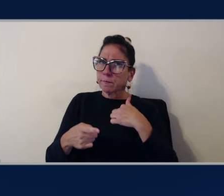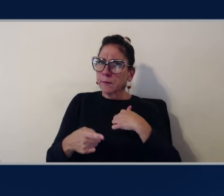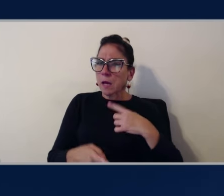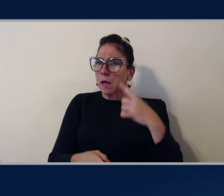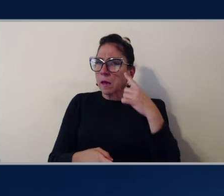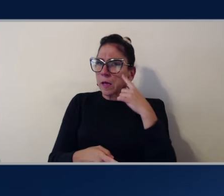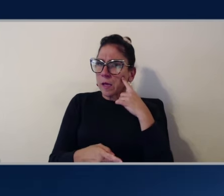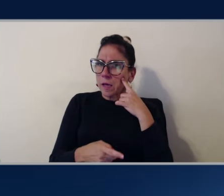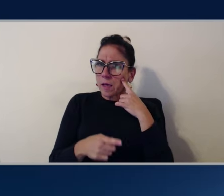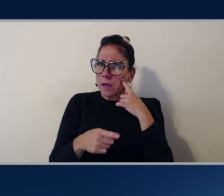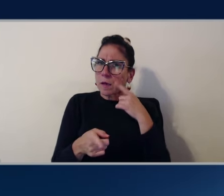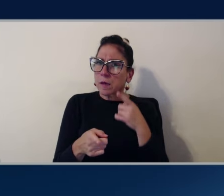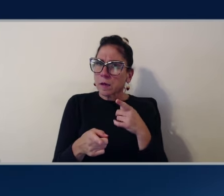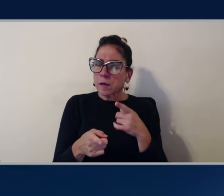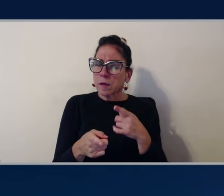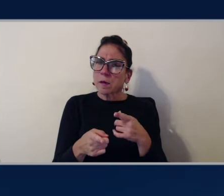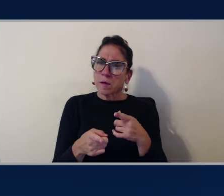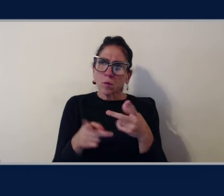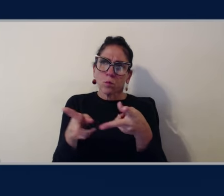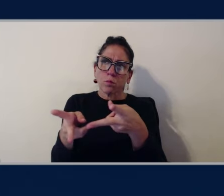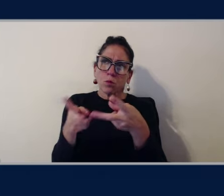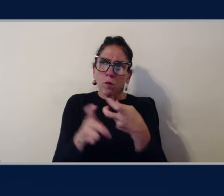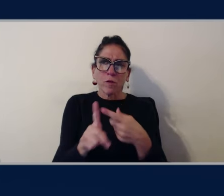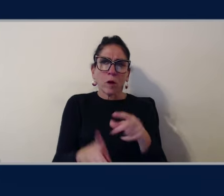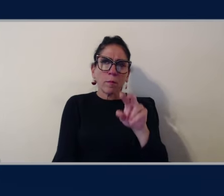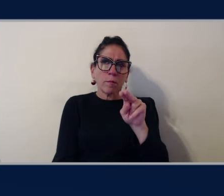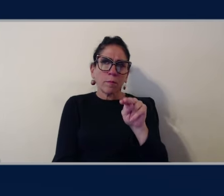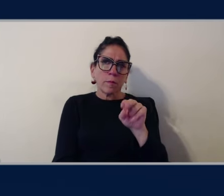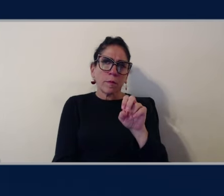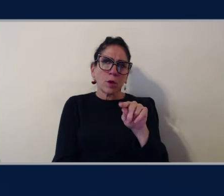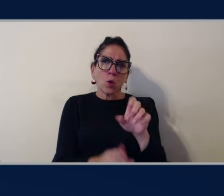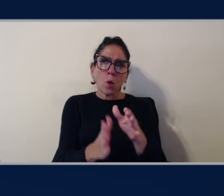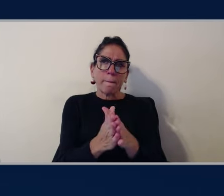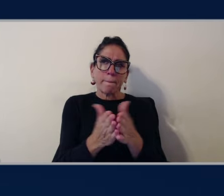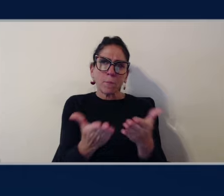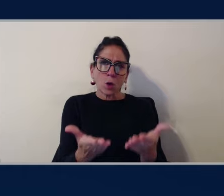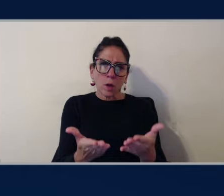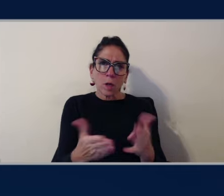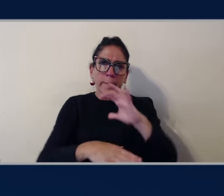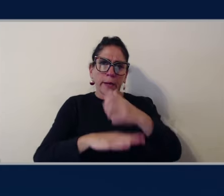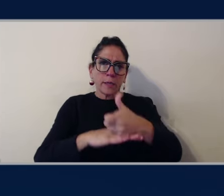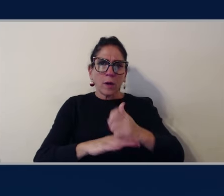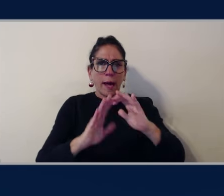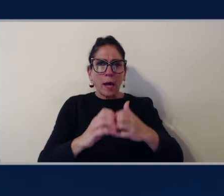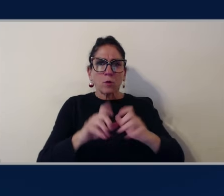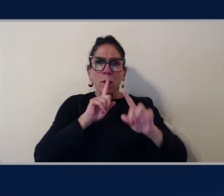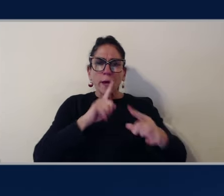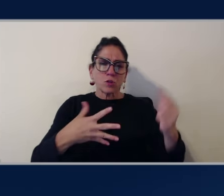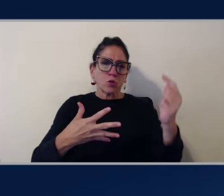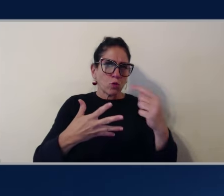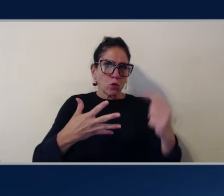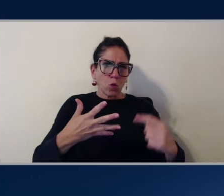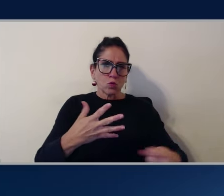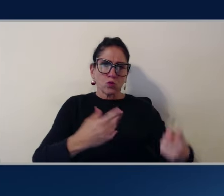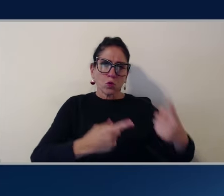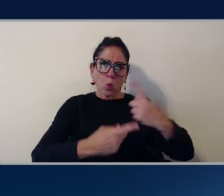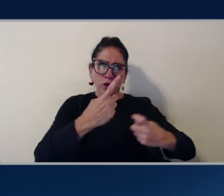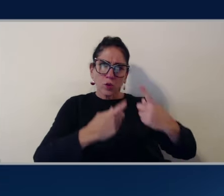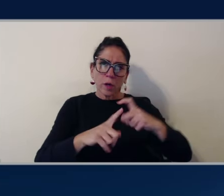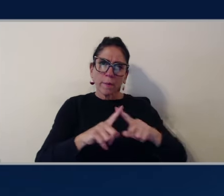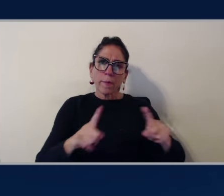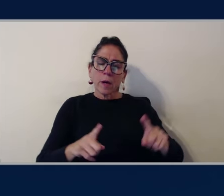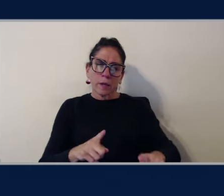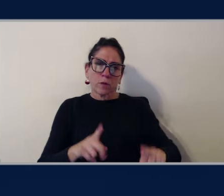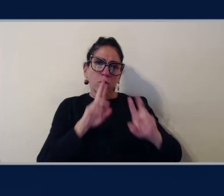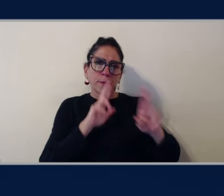also send some of the information from the notebook so that it has context on, like, how to answer these questions. Very cool. But the responses come from the foundation model